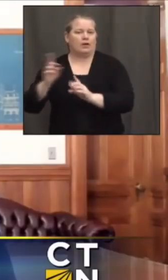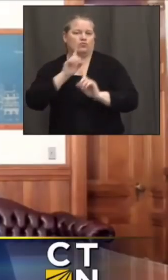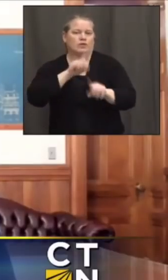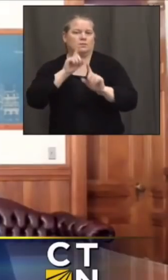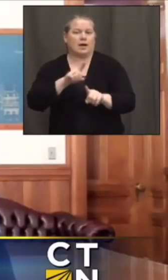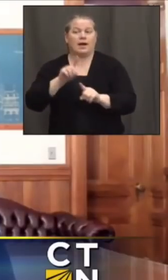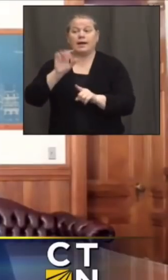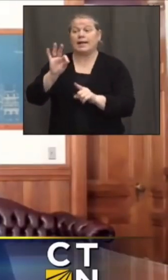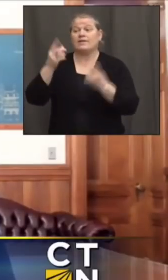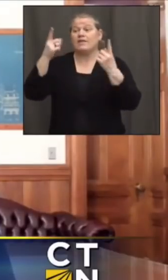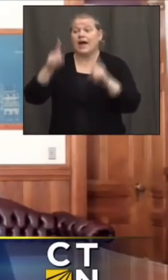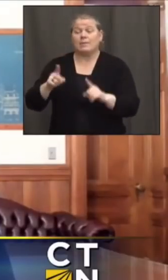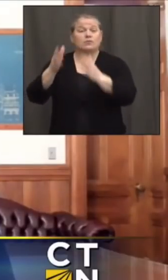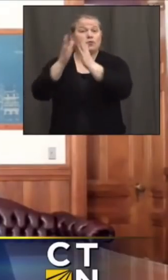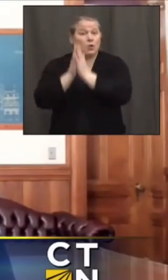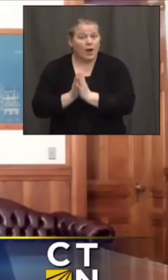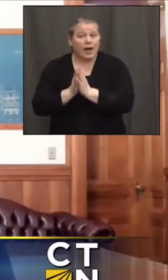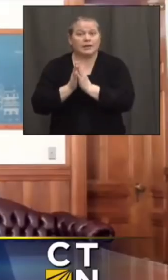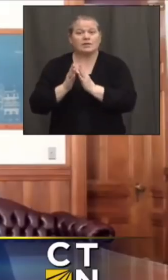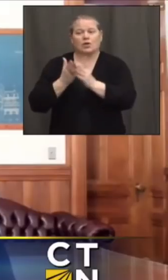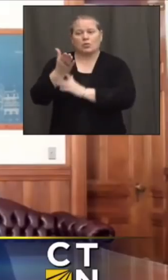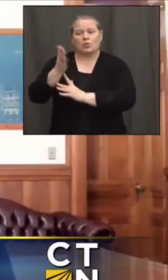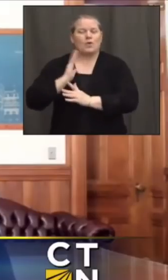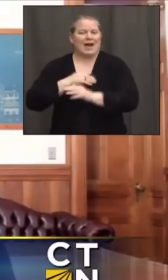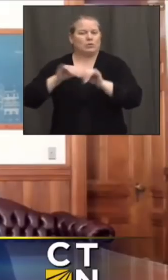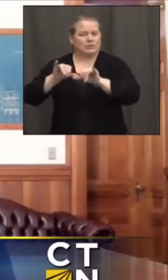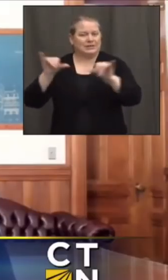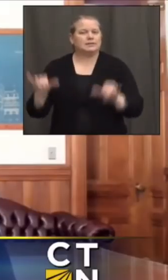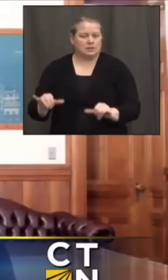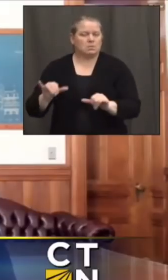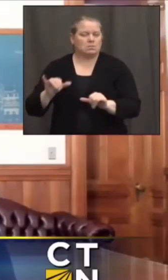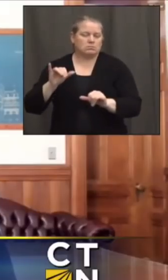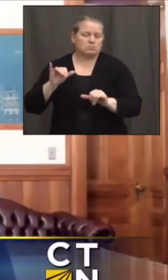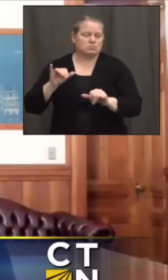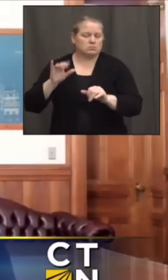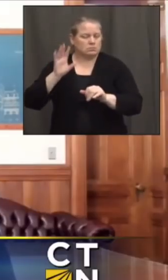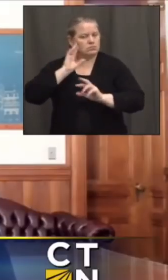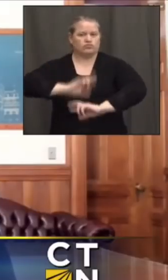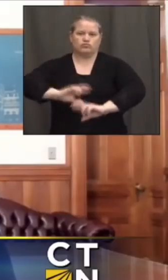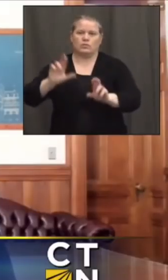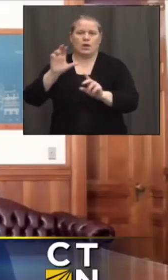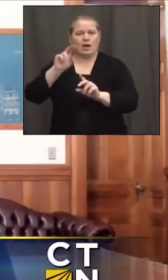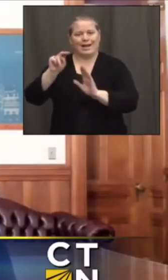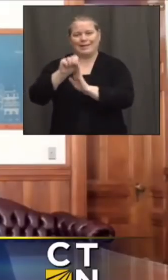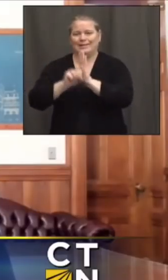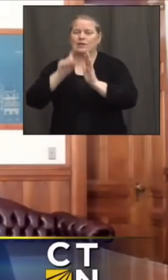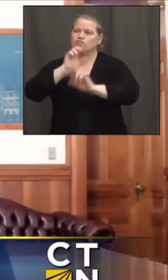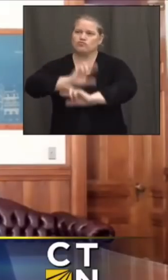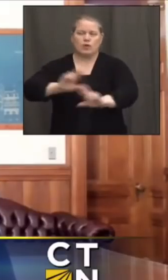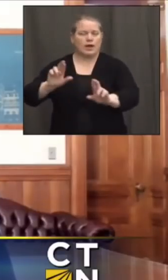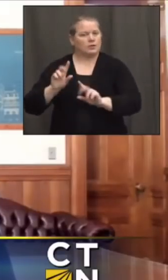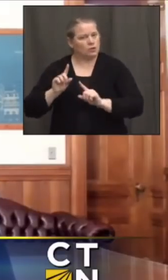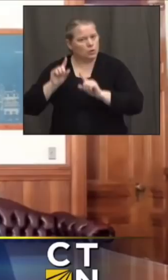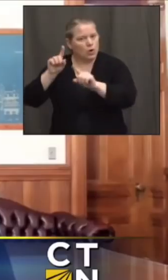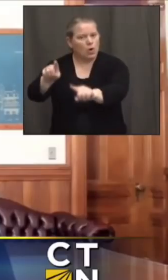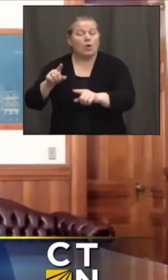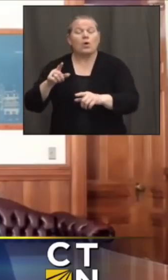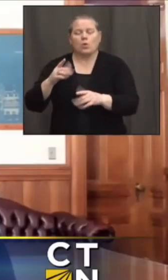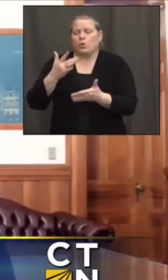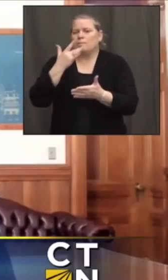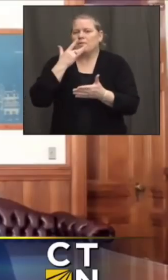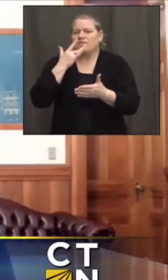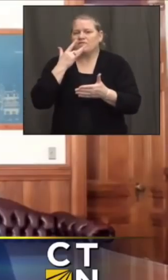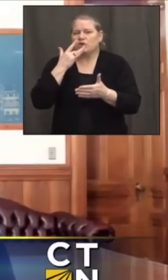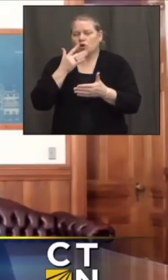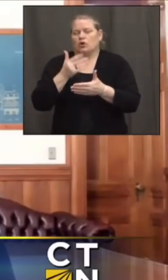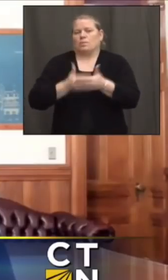any requests coming through our web EOC system. So as the governor stated, we like to put that out in due time, much earlier